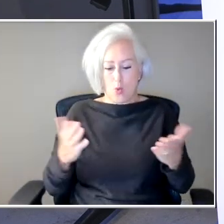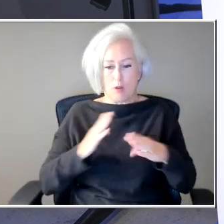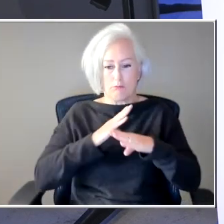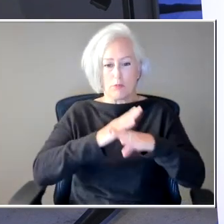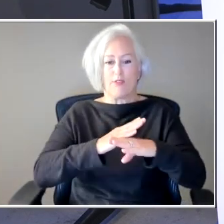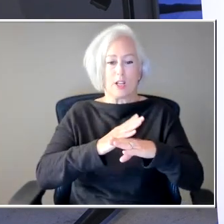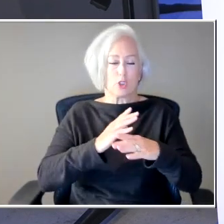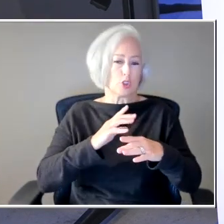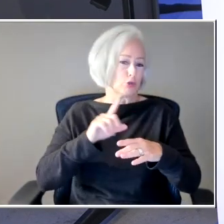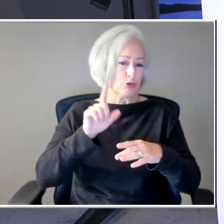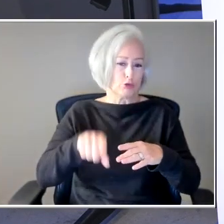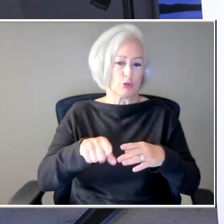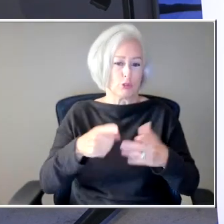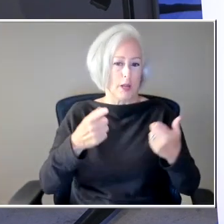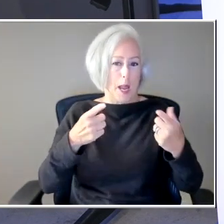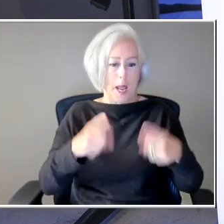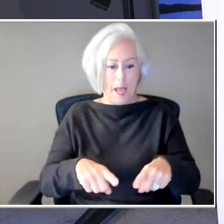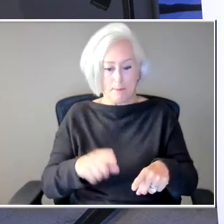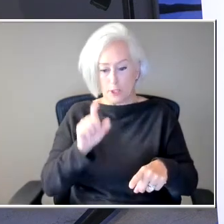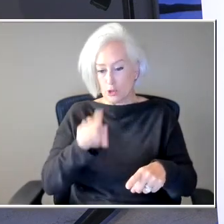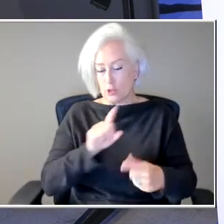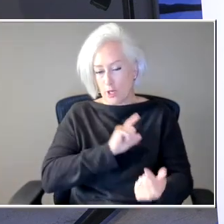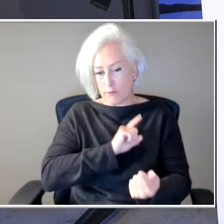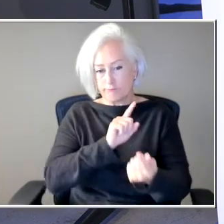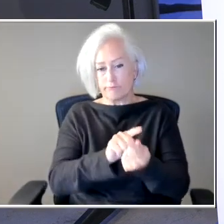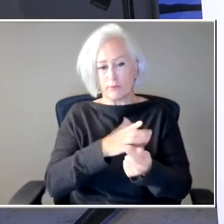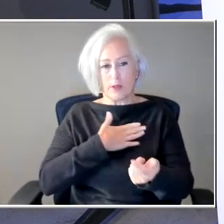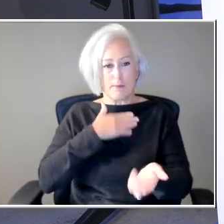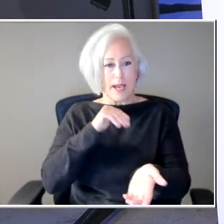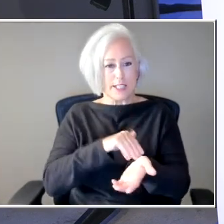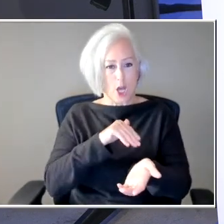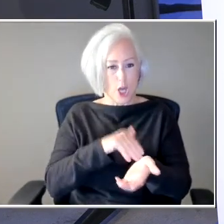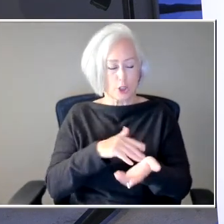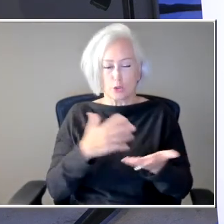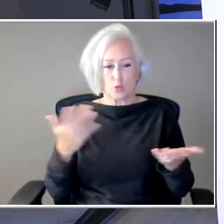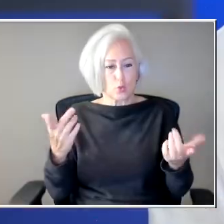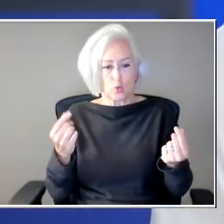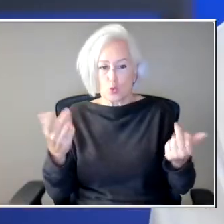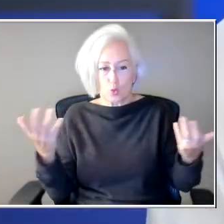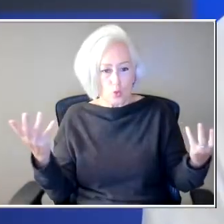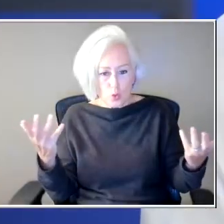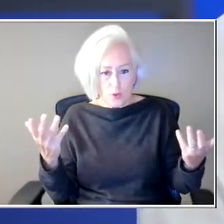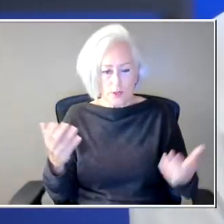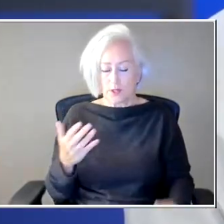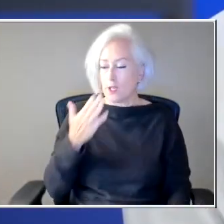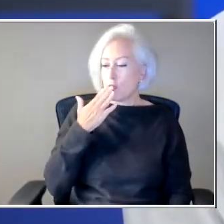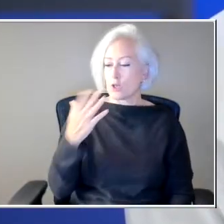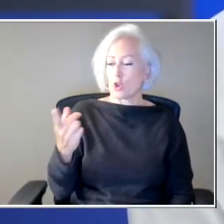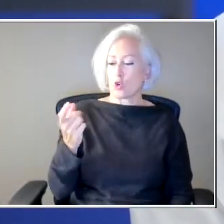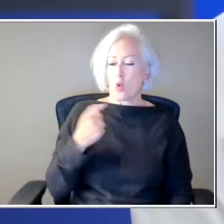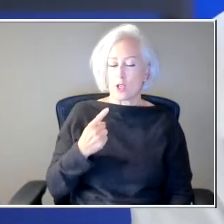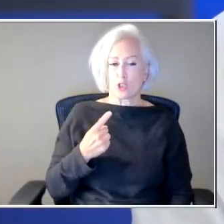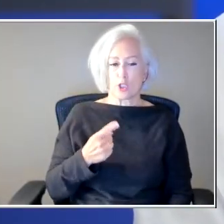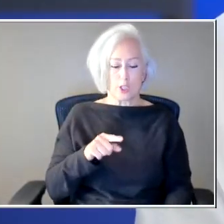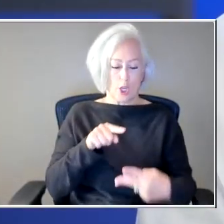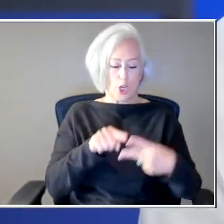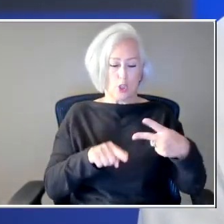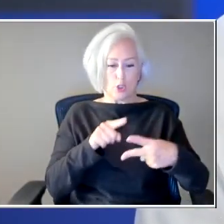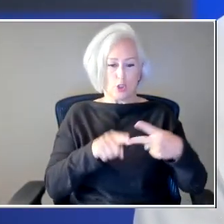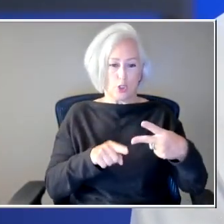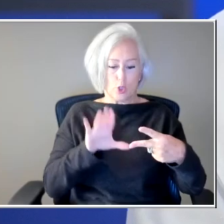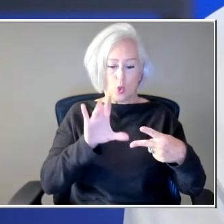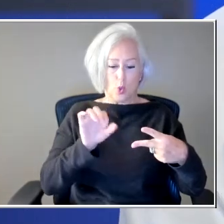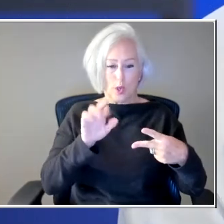and should I be getting to my doctor? What's the next step? Yeah, that's a great question, Jess. So the two main cancers we do worry about in